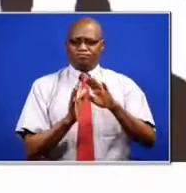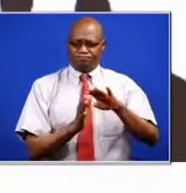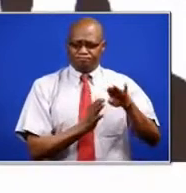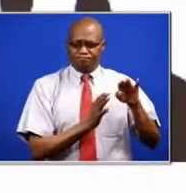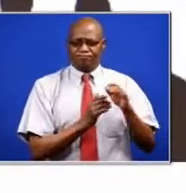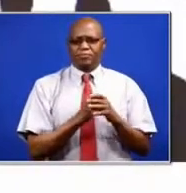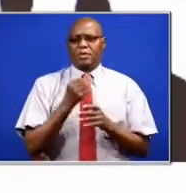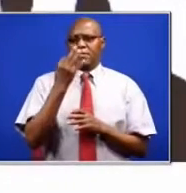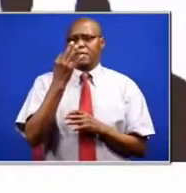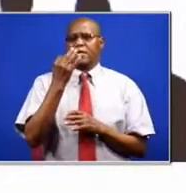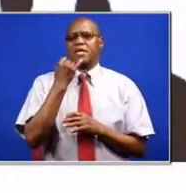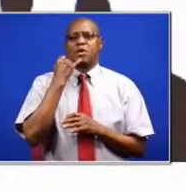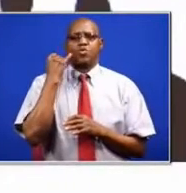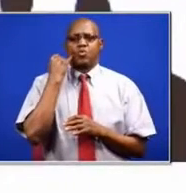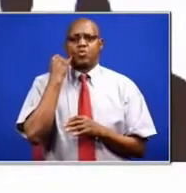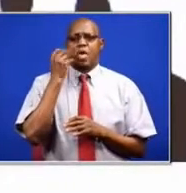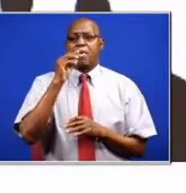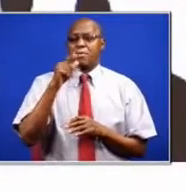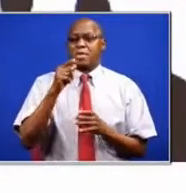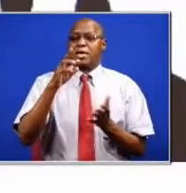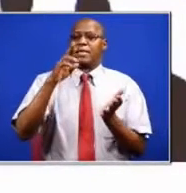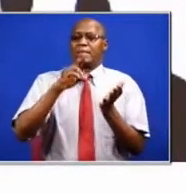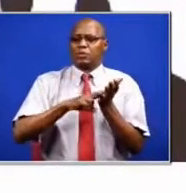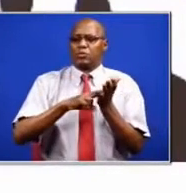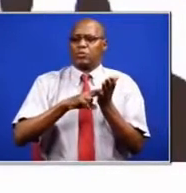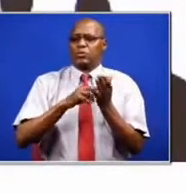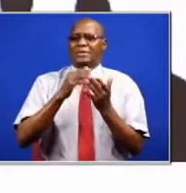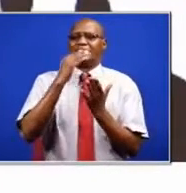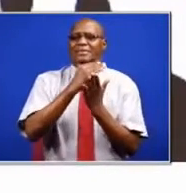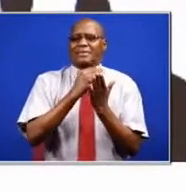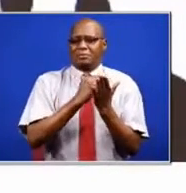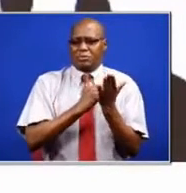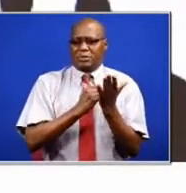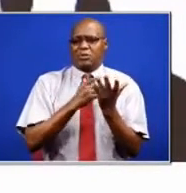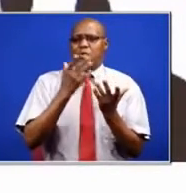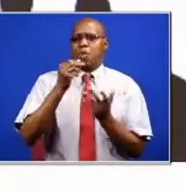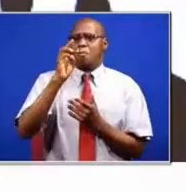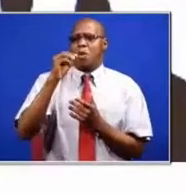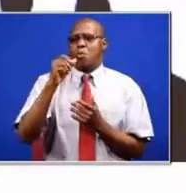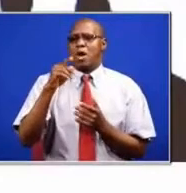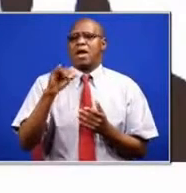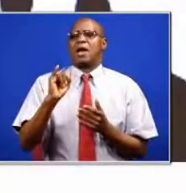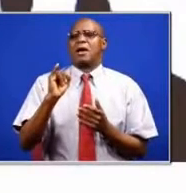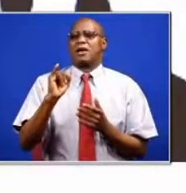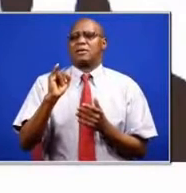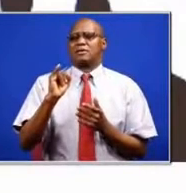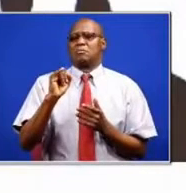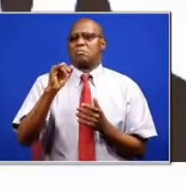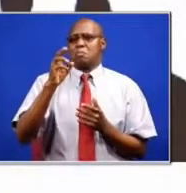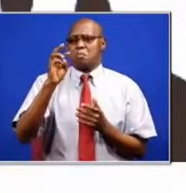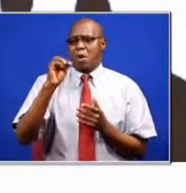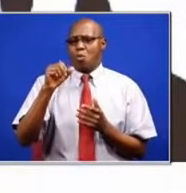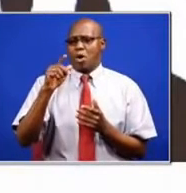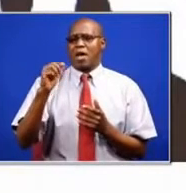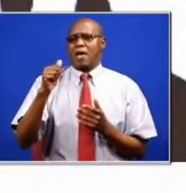Three Nakuru MPs have recorded statements with the police in connection with the mysterious Mawanga killings allegedly perpetrated by